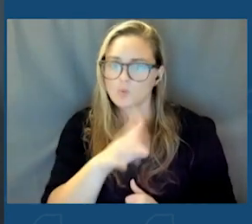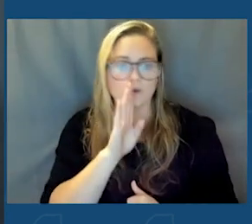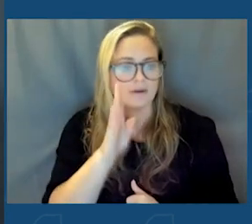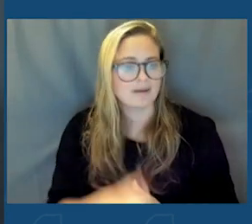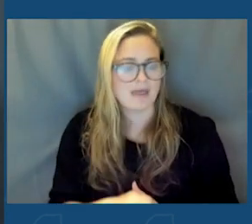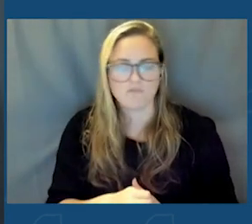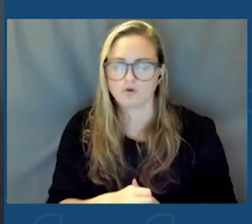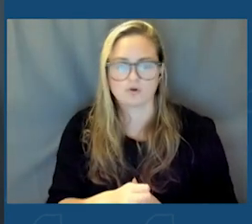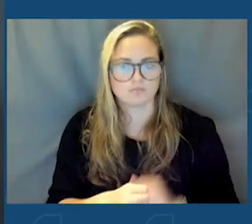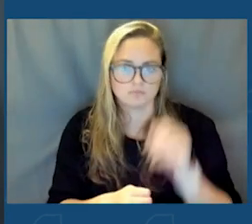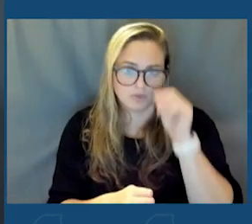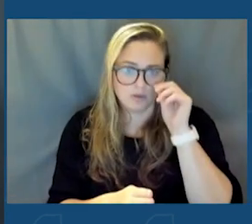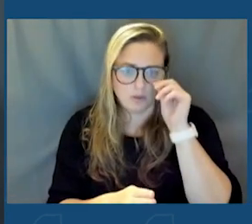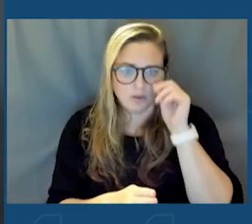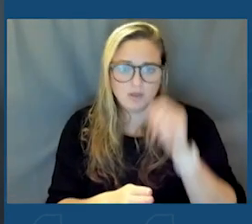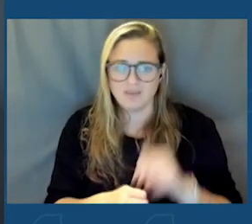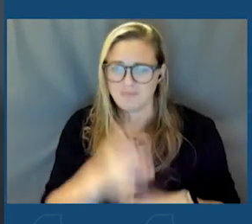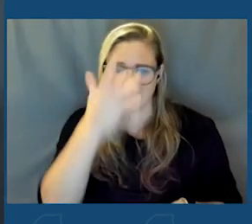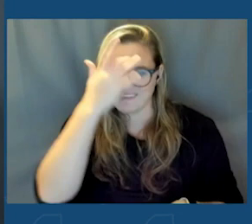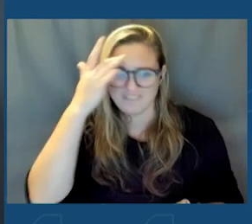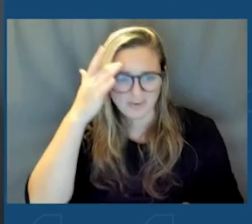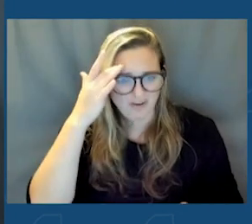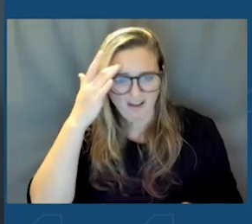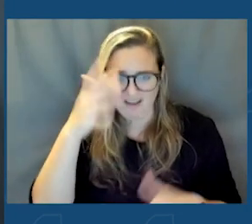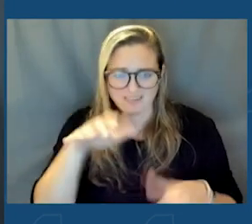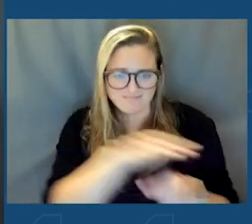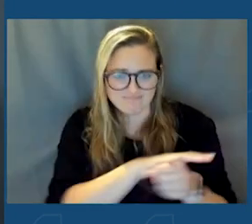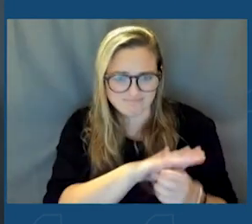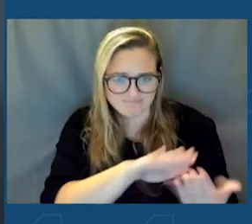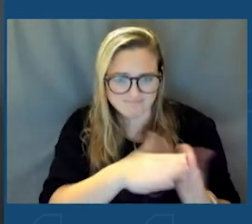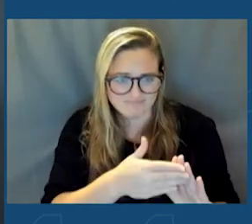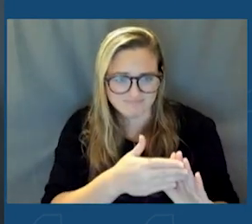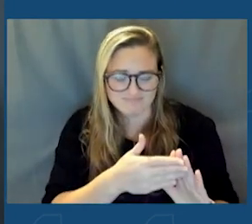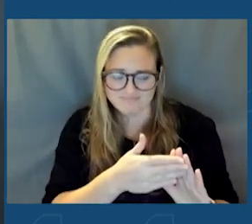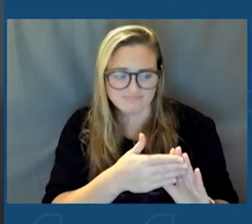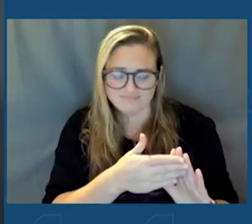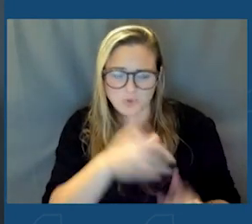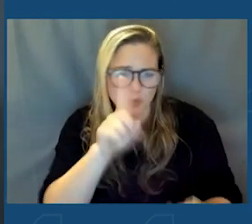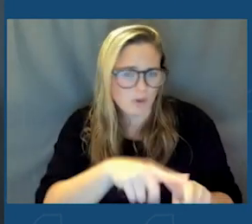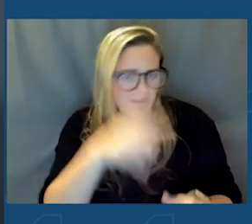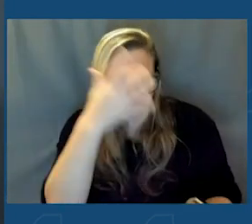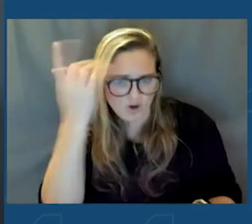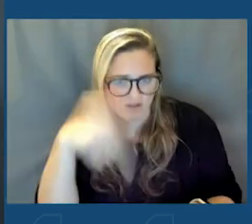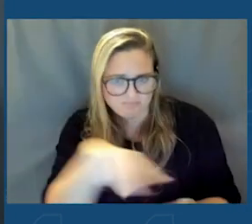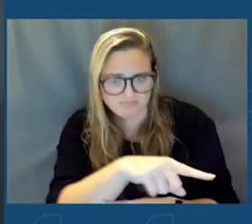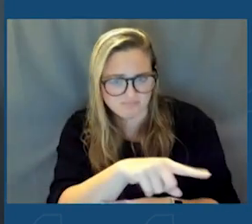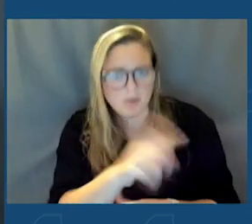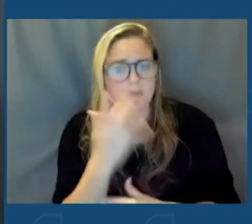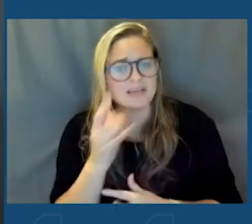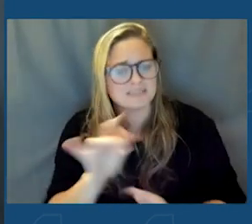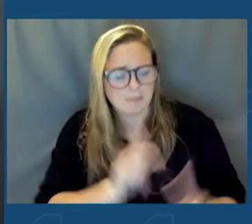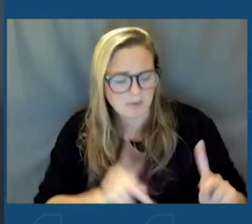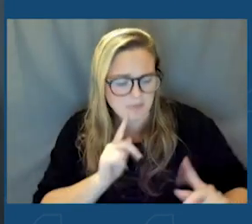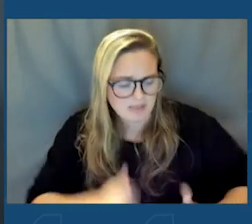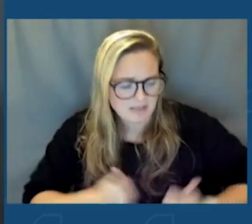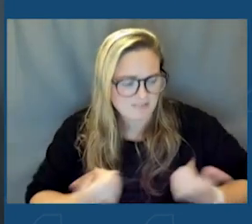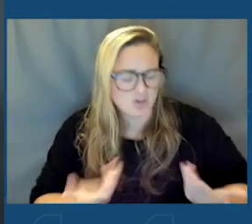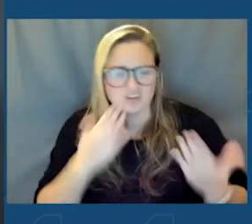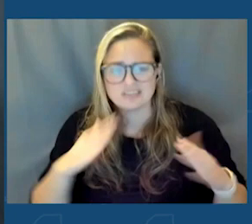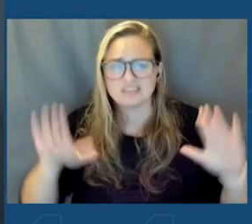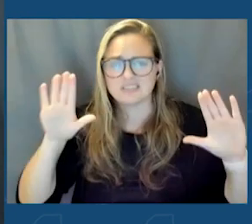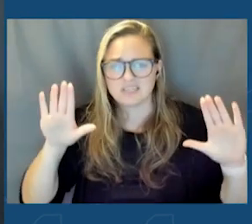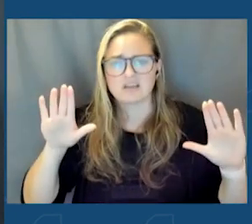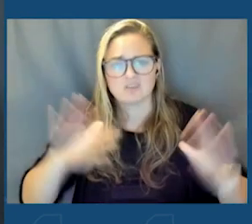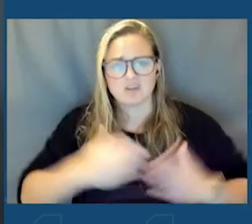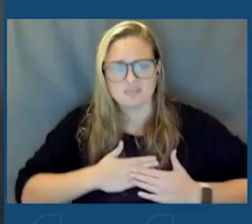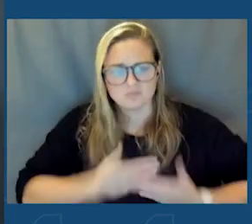mind, the forgotten borough. You are the unforgettable borough because of the people who live here and the sacrifices that you've made in